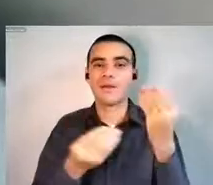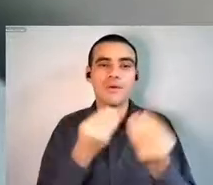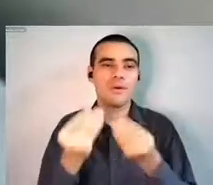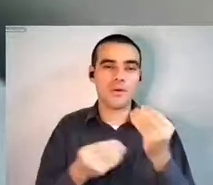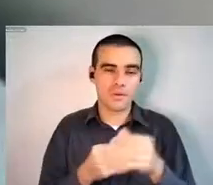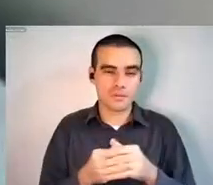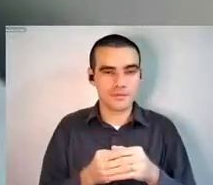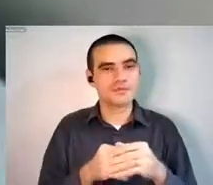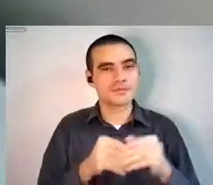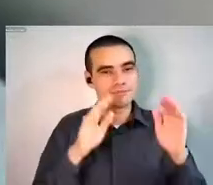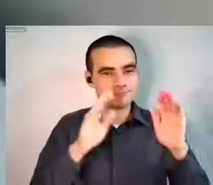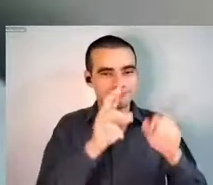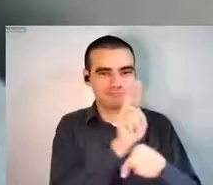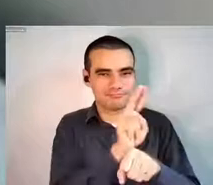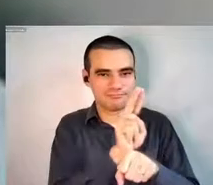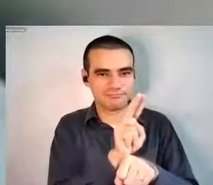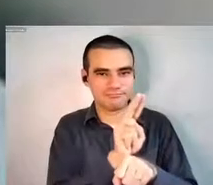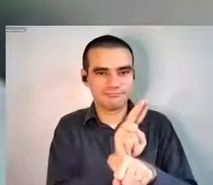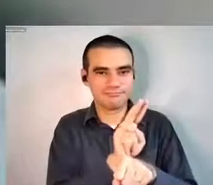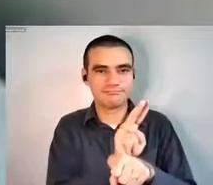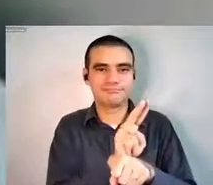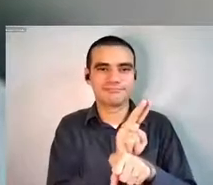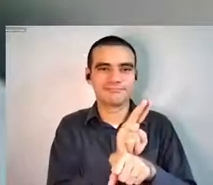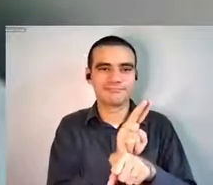having this issue of conservation?